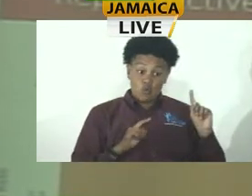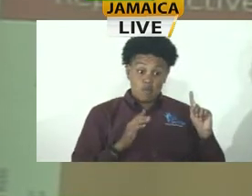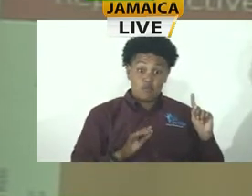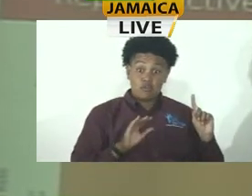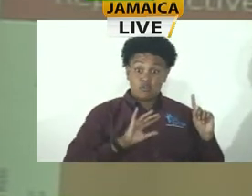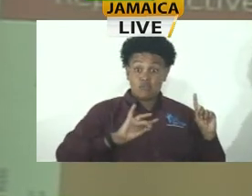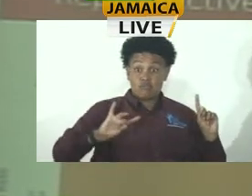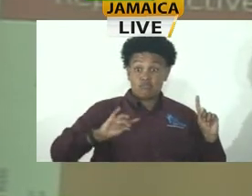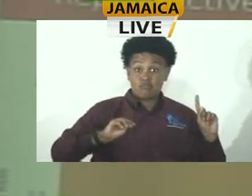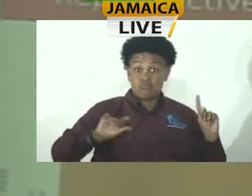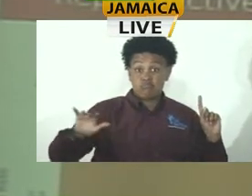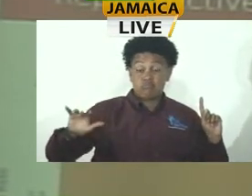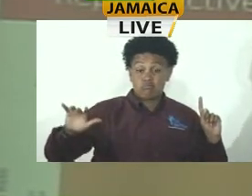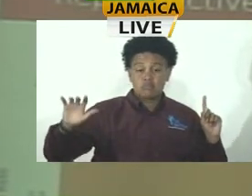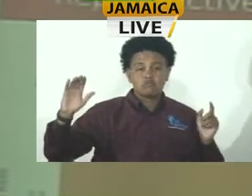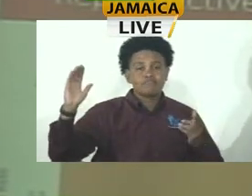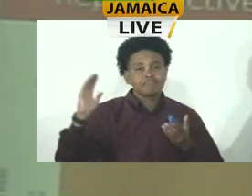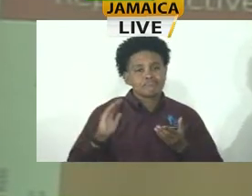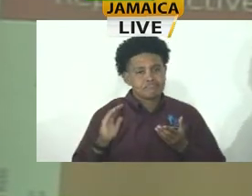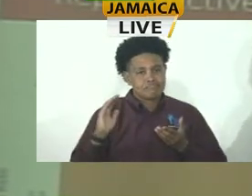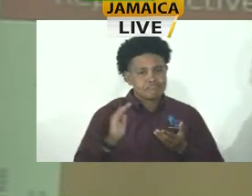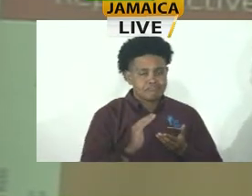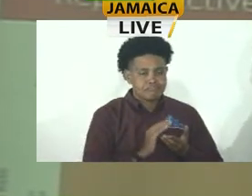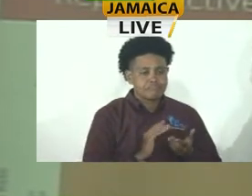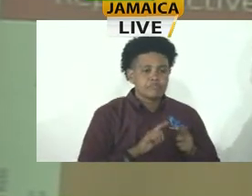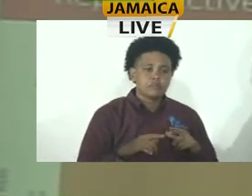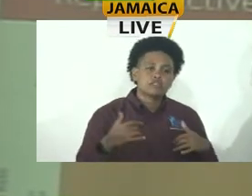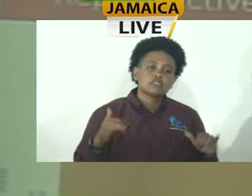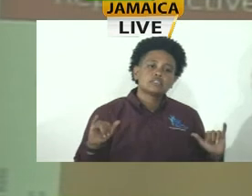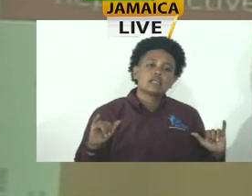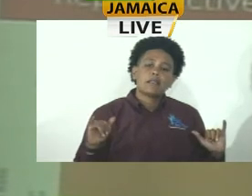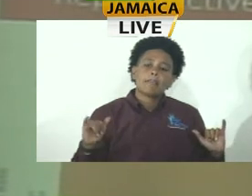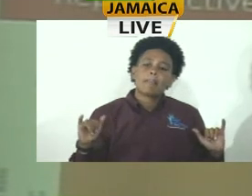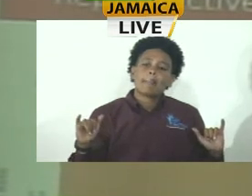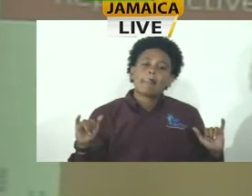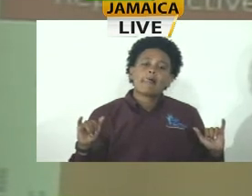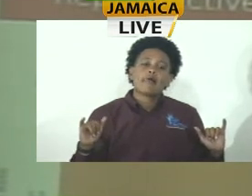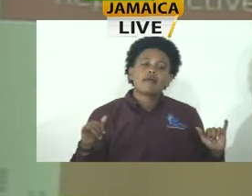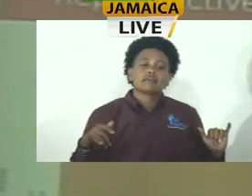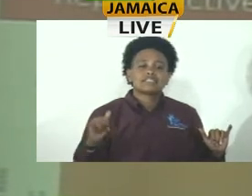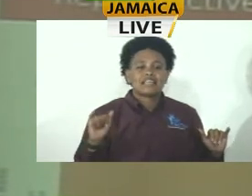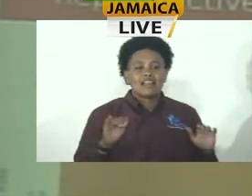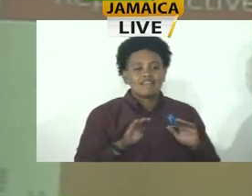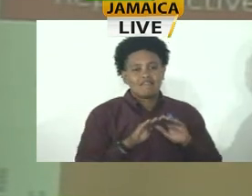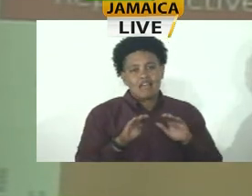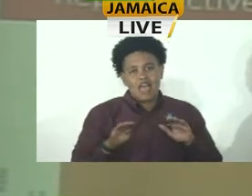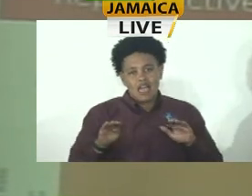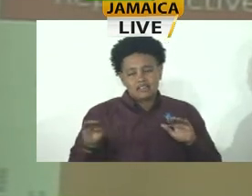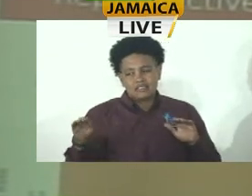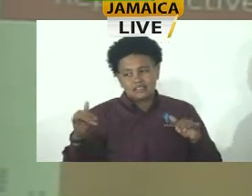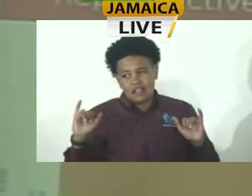declining but it is still relatively flat